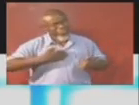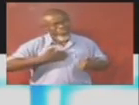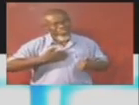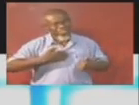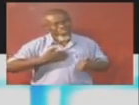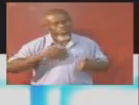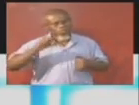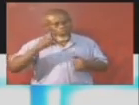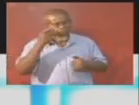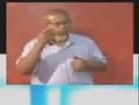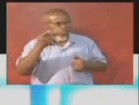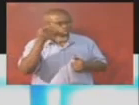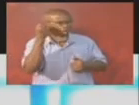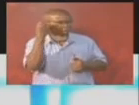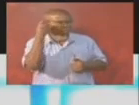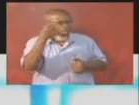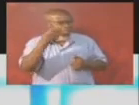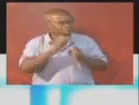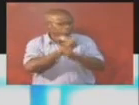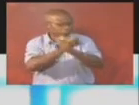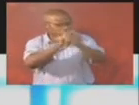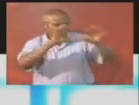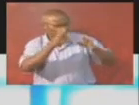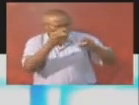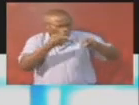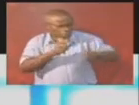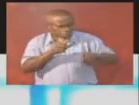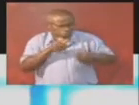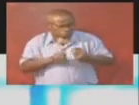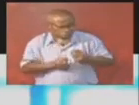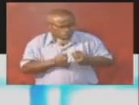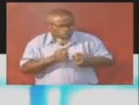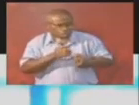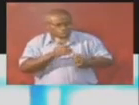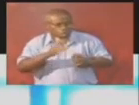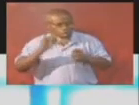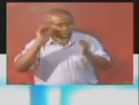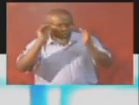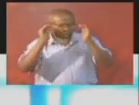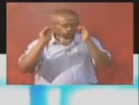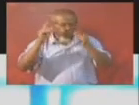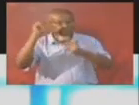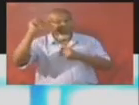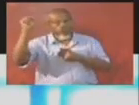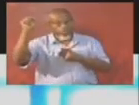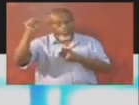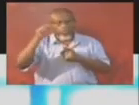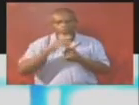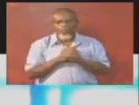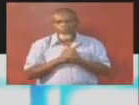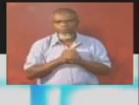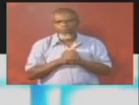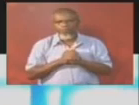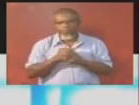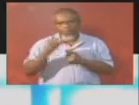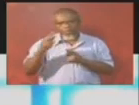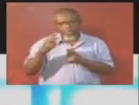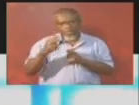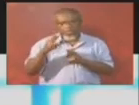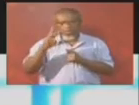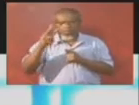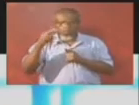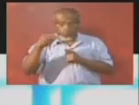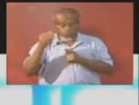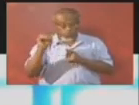Dr. Hines, I believe I can ask you my two questions this morning. The WHO was recently cited in a